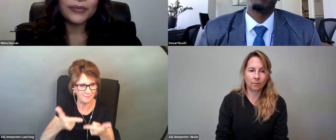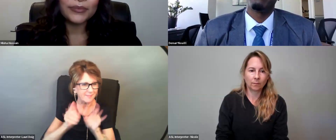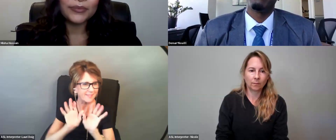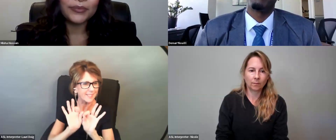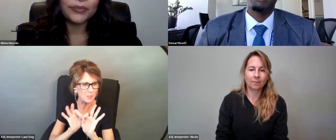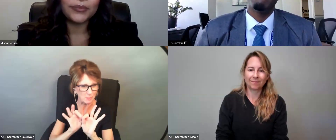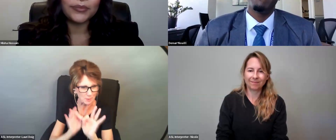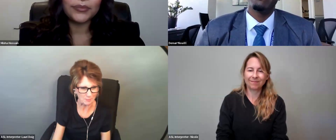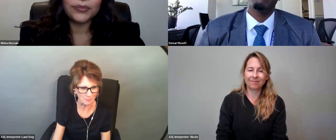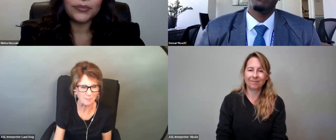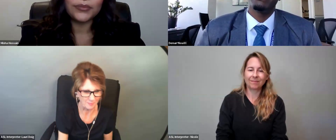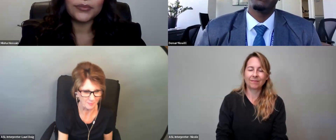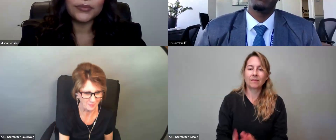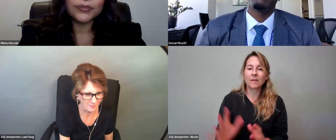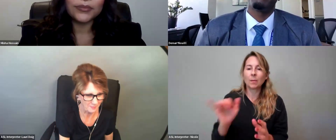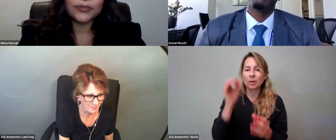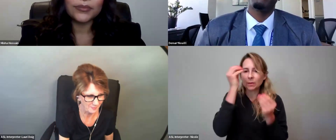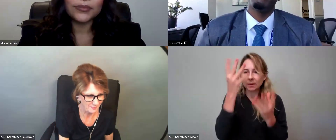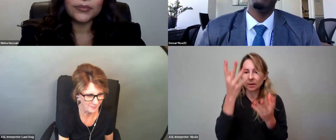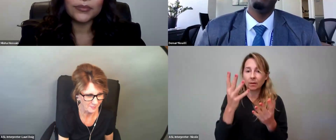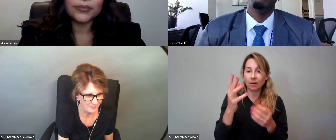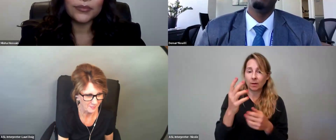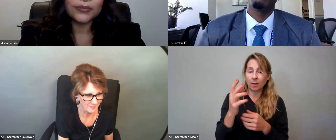though, harassment,